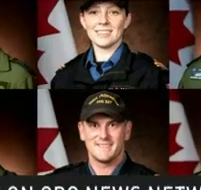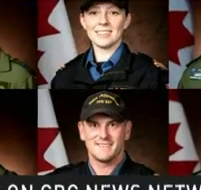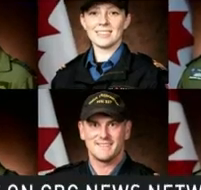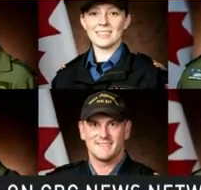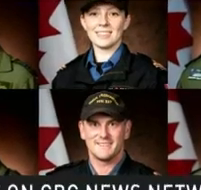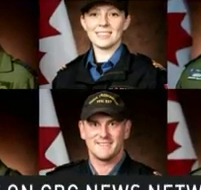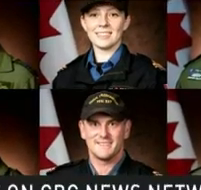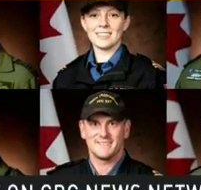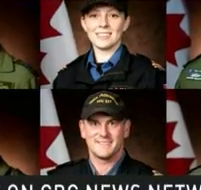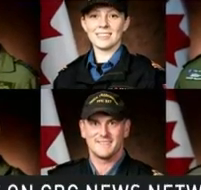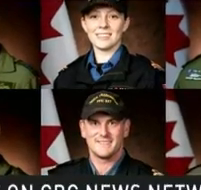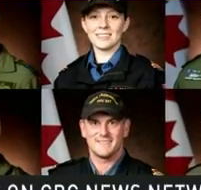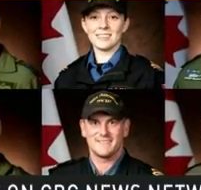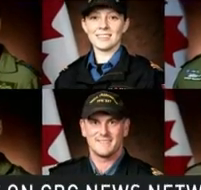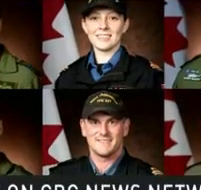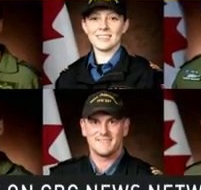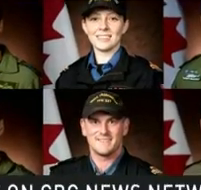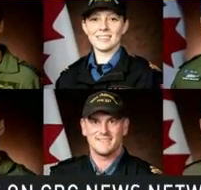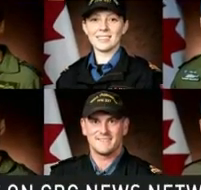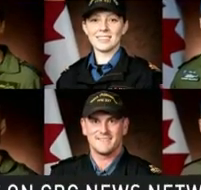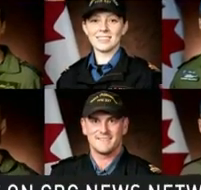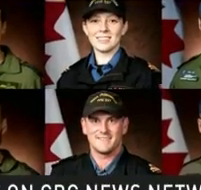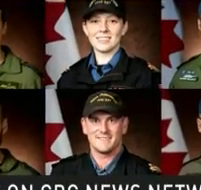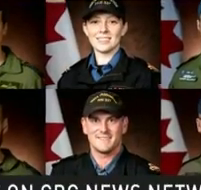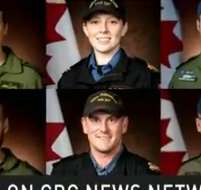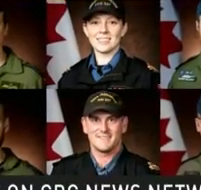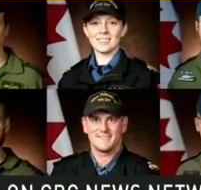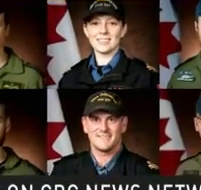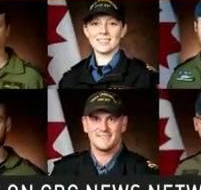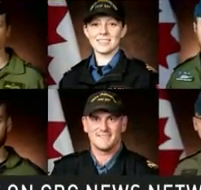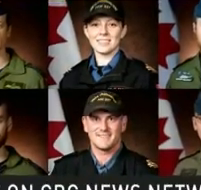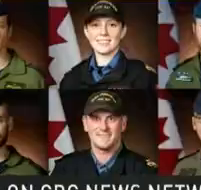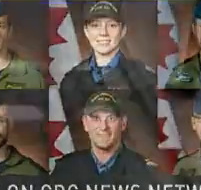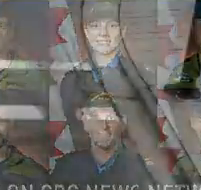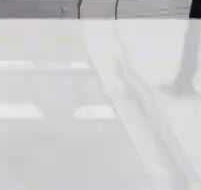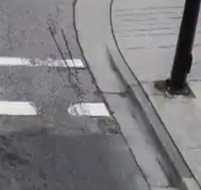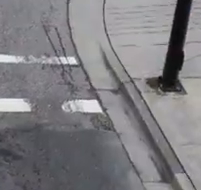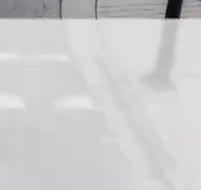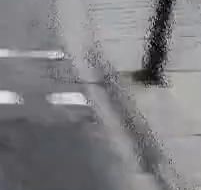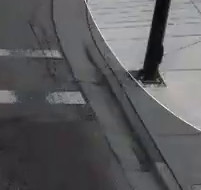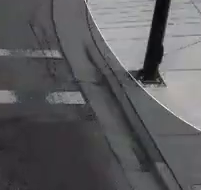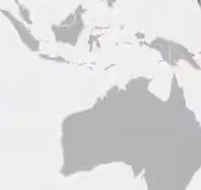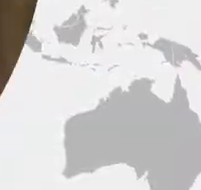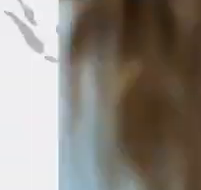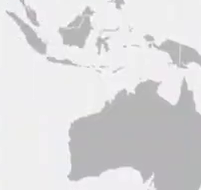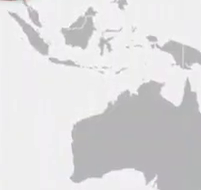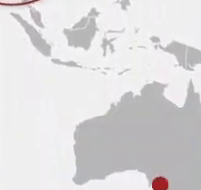soldiers coming up at 2 o'clock Eastern. I'm Rosemary Barton. Thanks for watching.